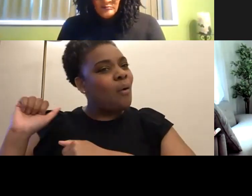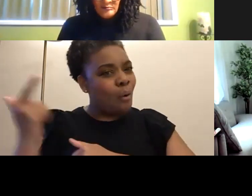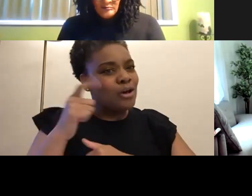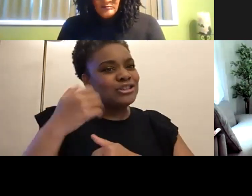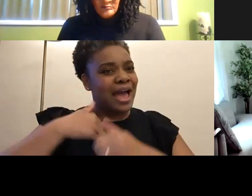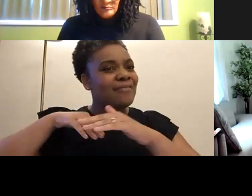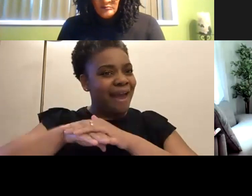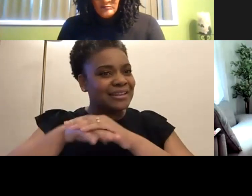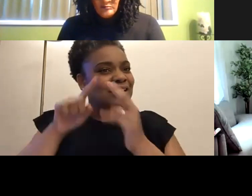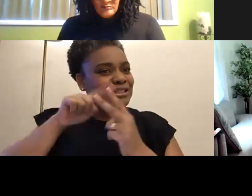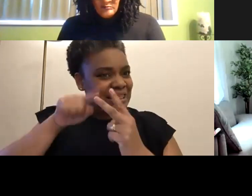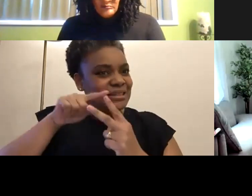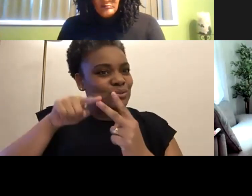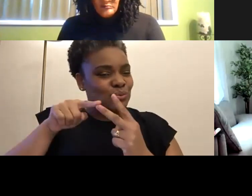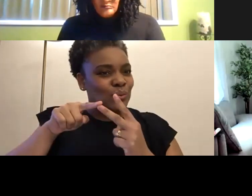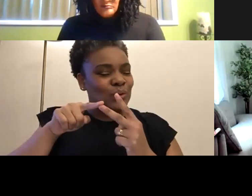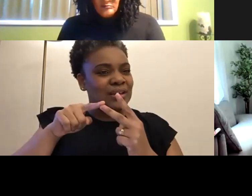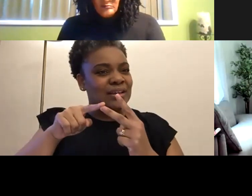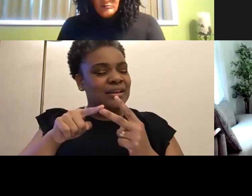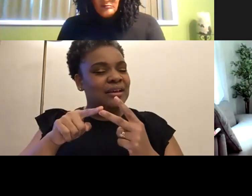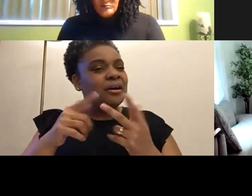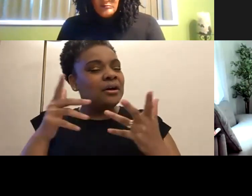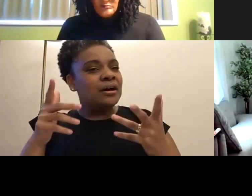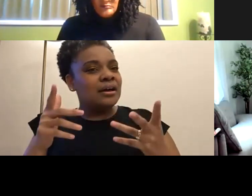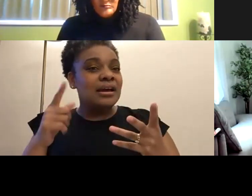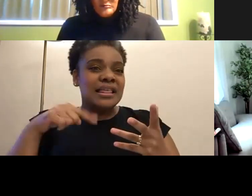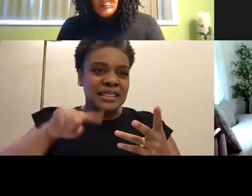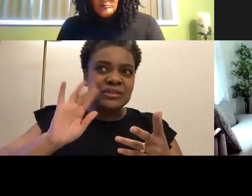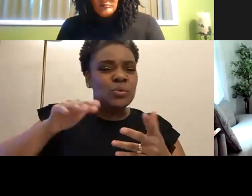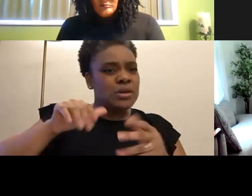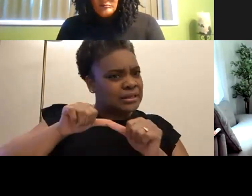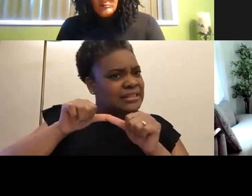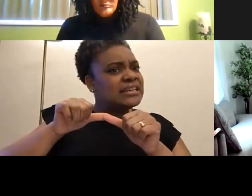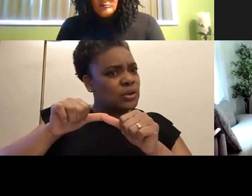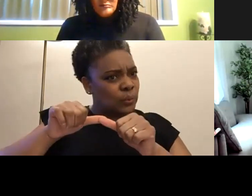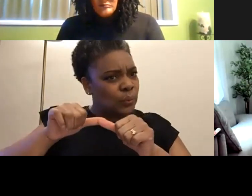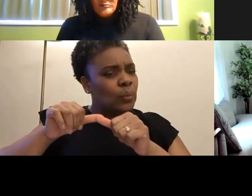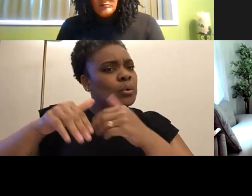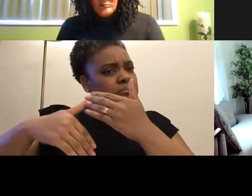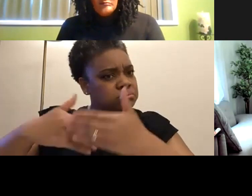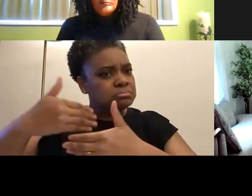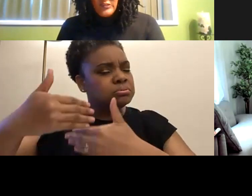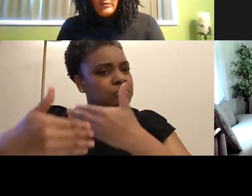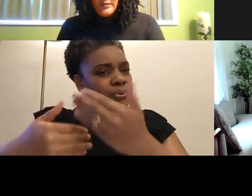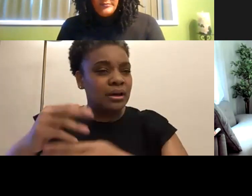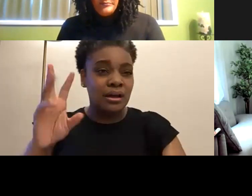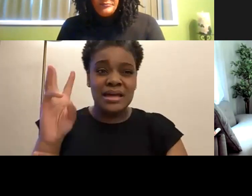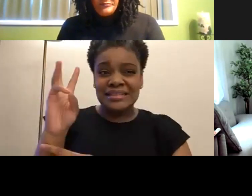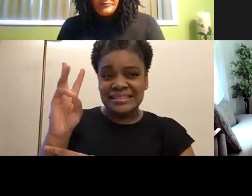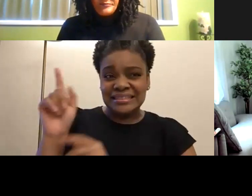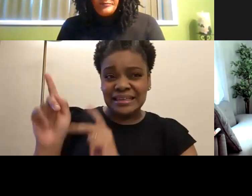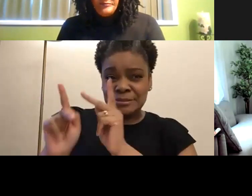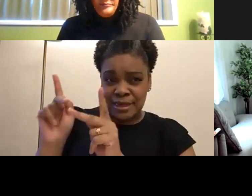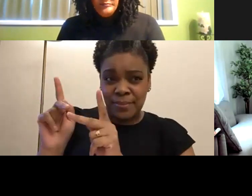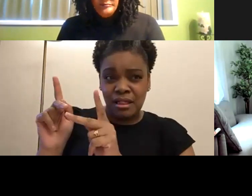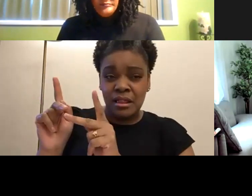two until we figure out what's happening. And, this is going to be an evolving story. I mean, that's the preliminary data we have now, but six people out of over 6